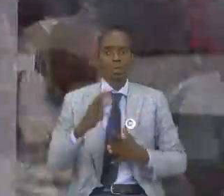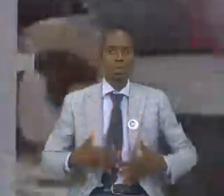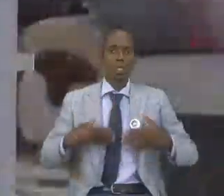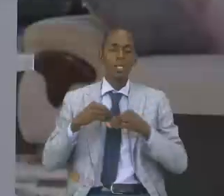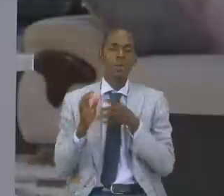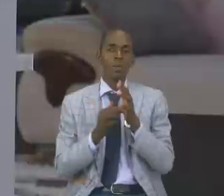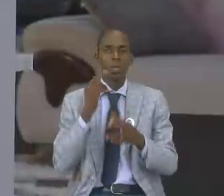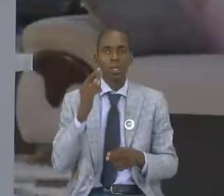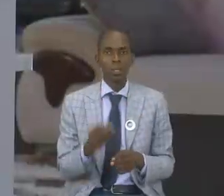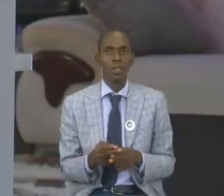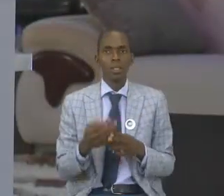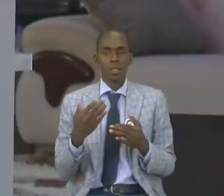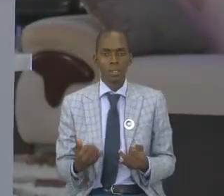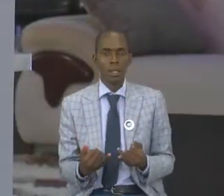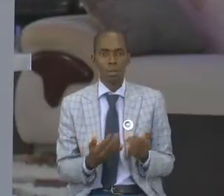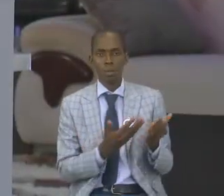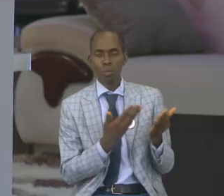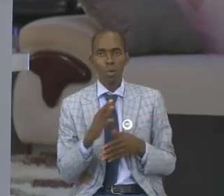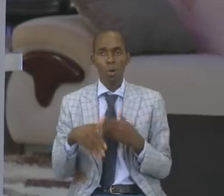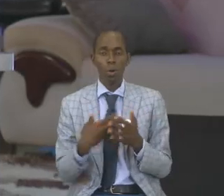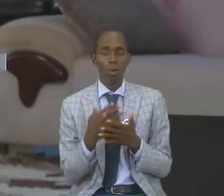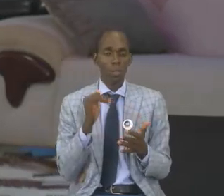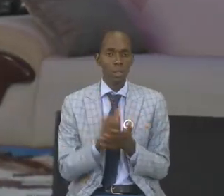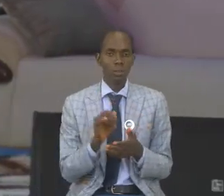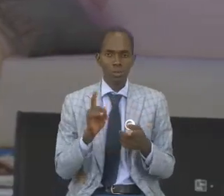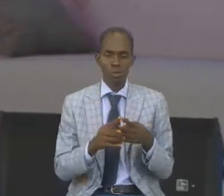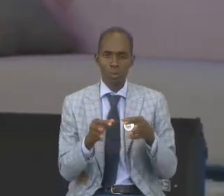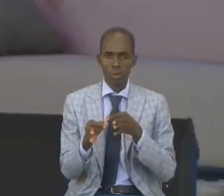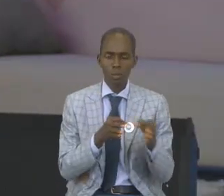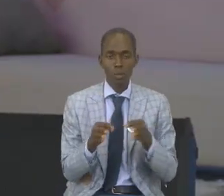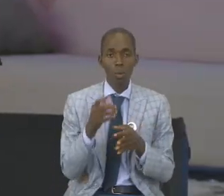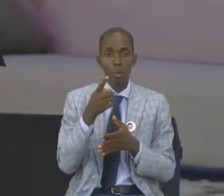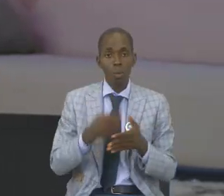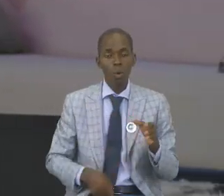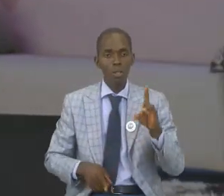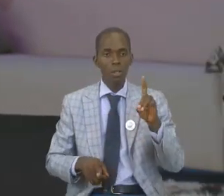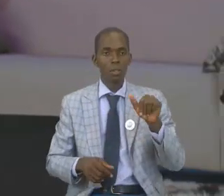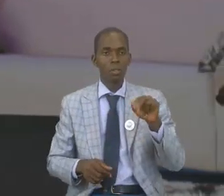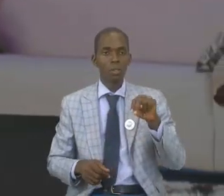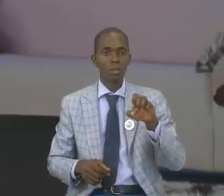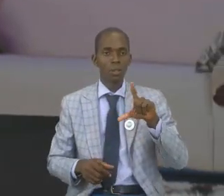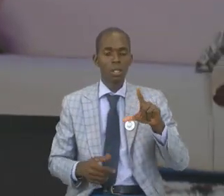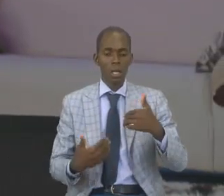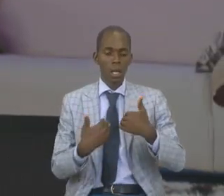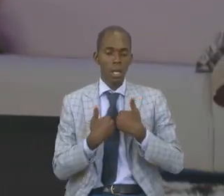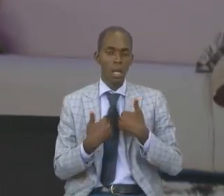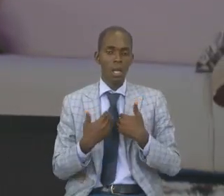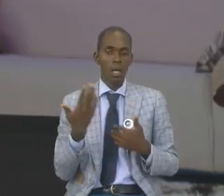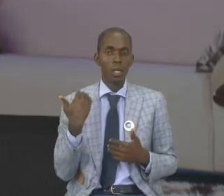Jesus' name. Let me bring all that to summary. What Daniel had and what